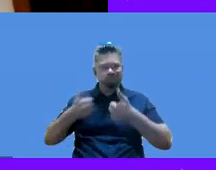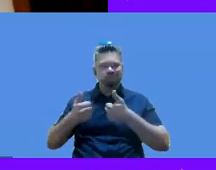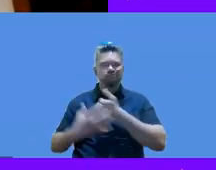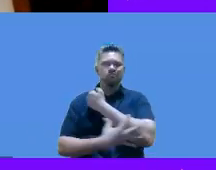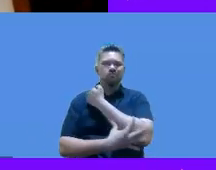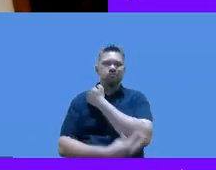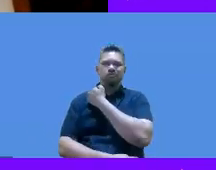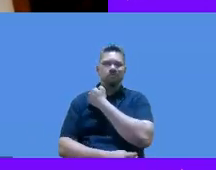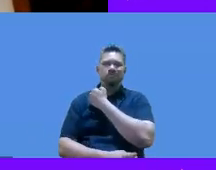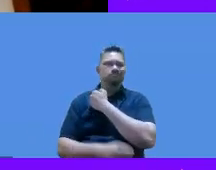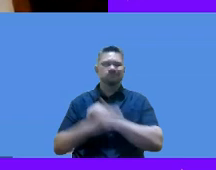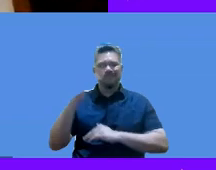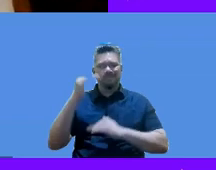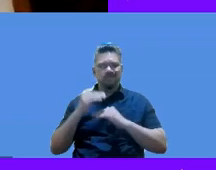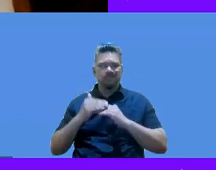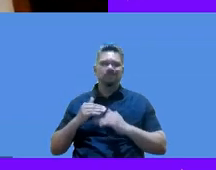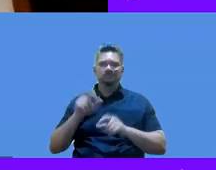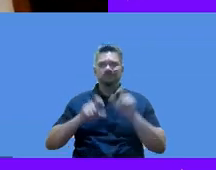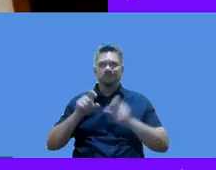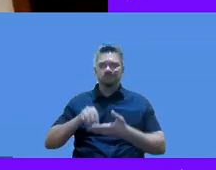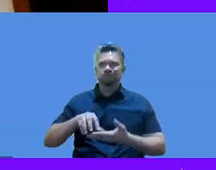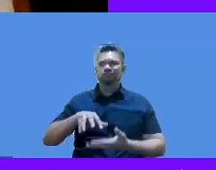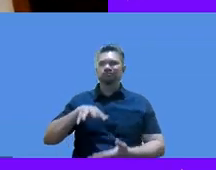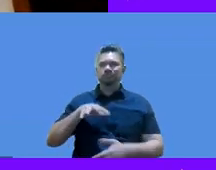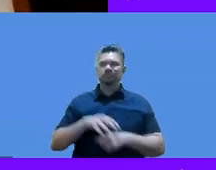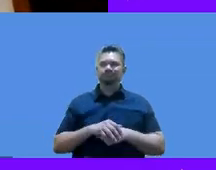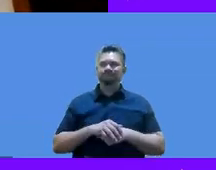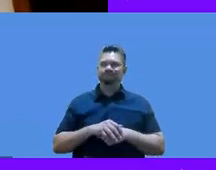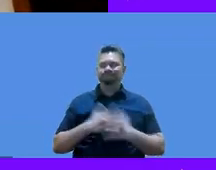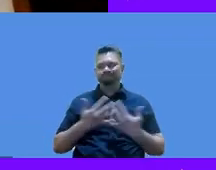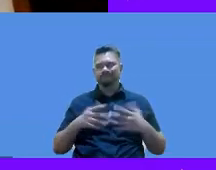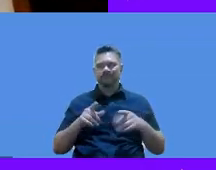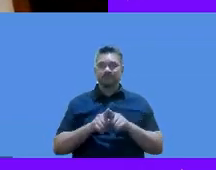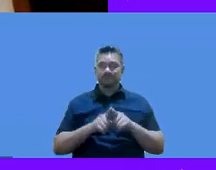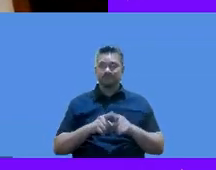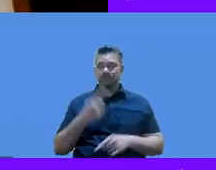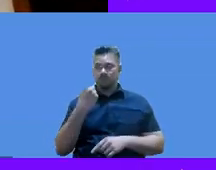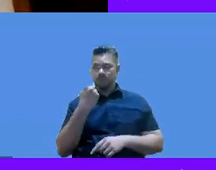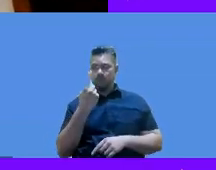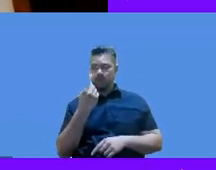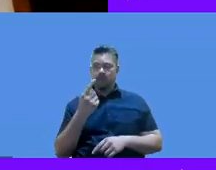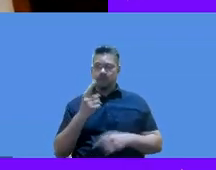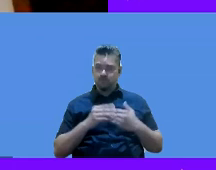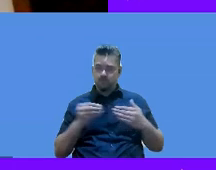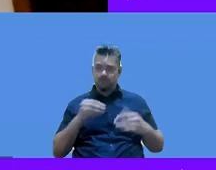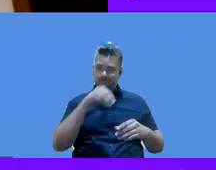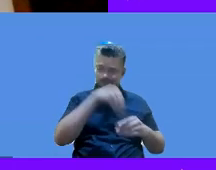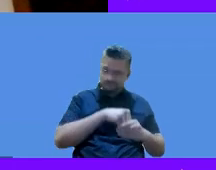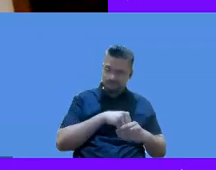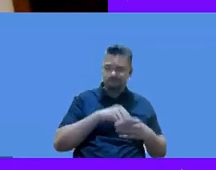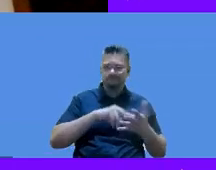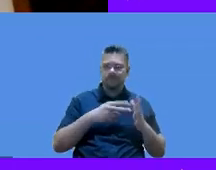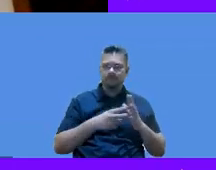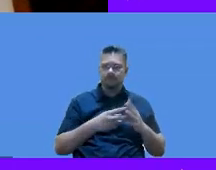returns of between $5 to $10 for every $1 invested in selected interventions to promote the adolescent well-being